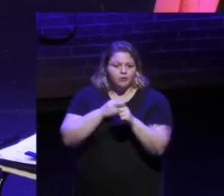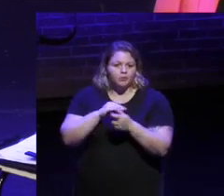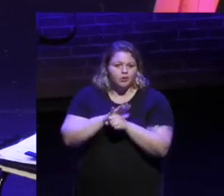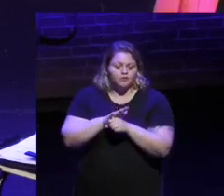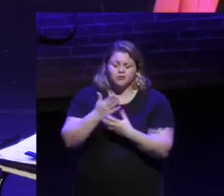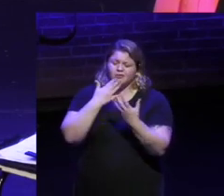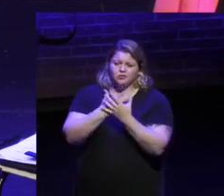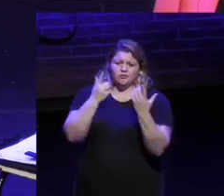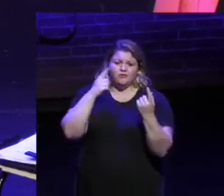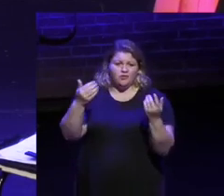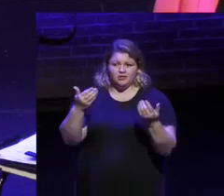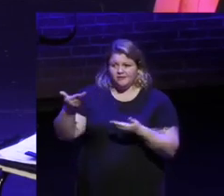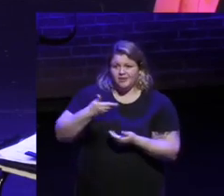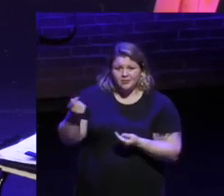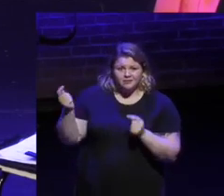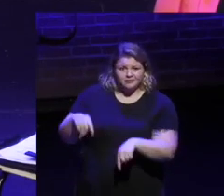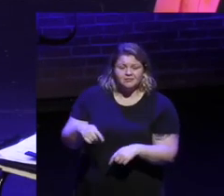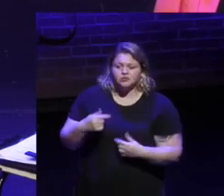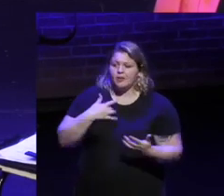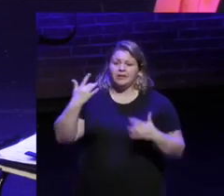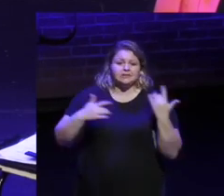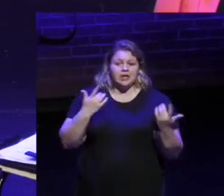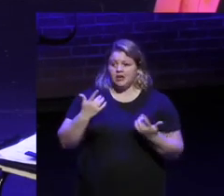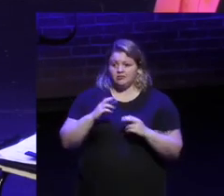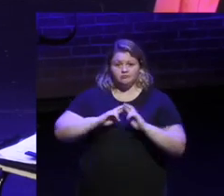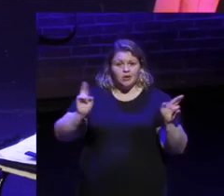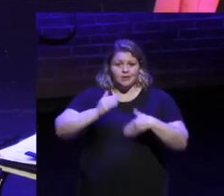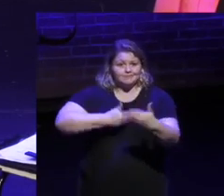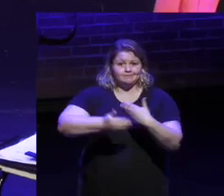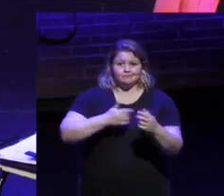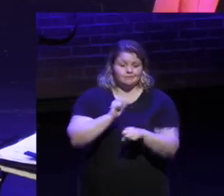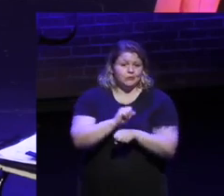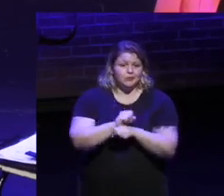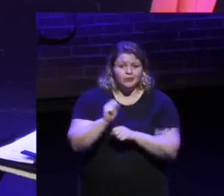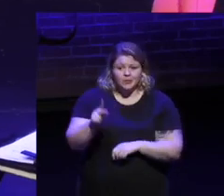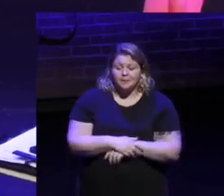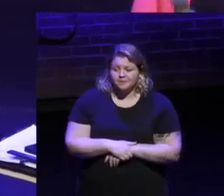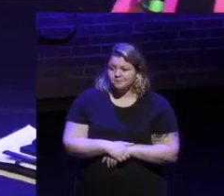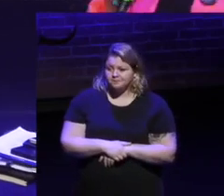here today. And I'm really excited to get to work and to continue our partnership and our work together. Thank you.